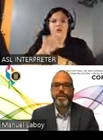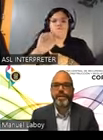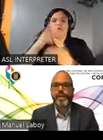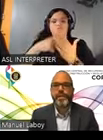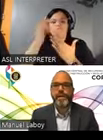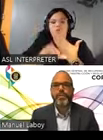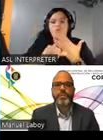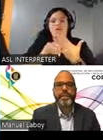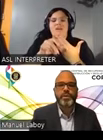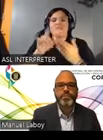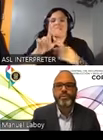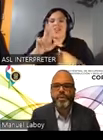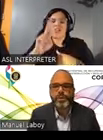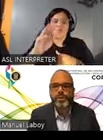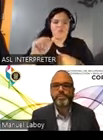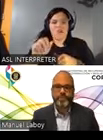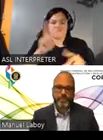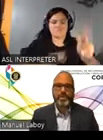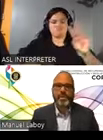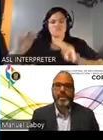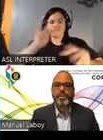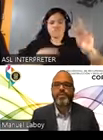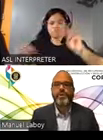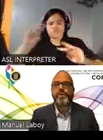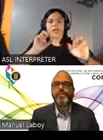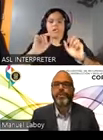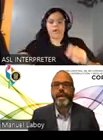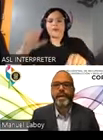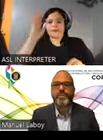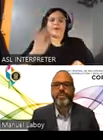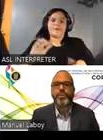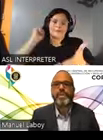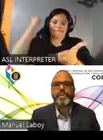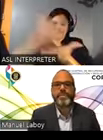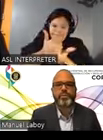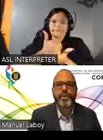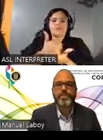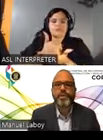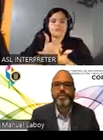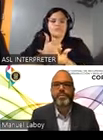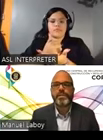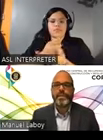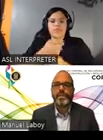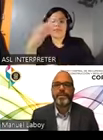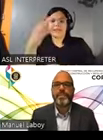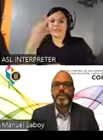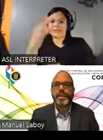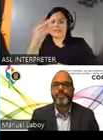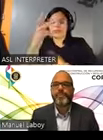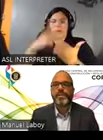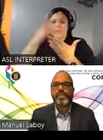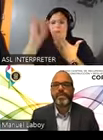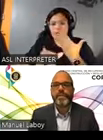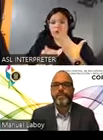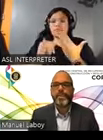evaluation and authorization for construction. And so far, we have 29 projects being